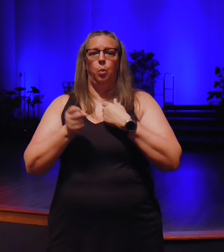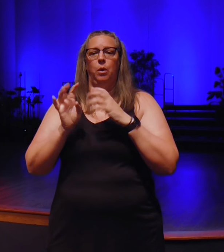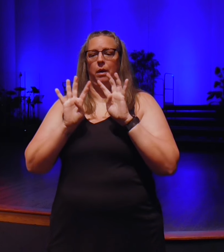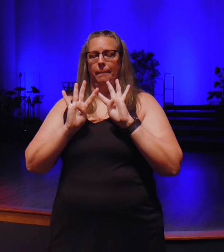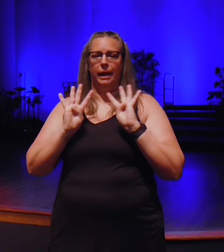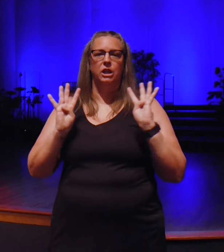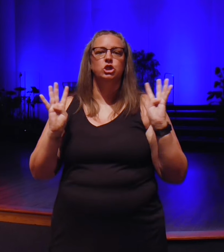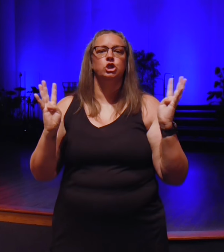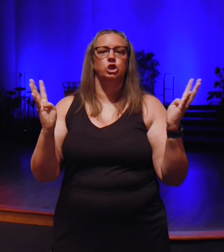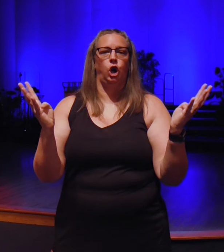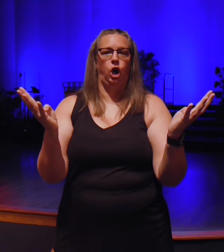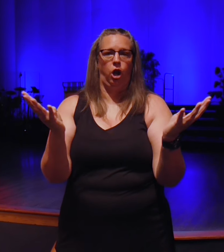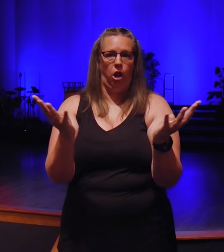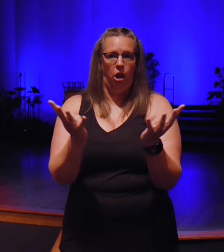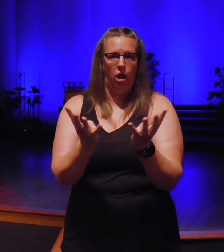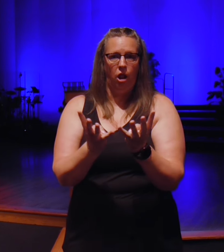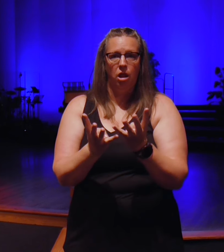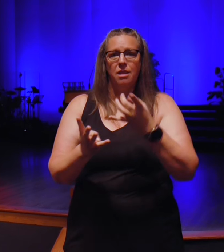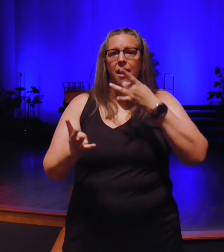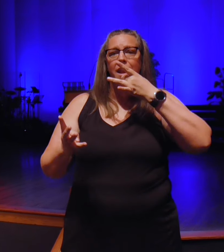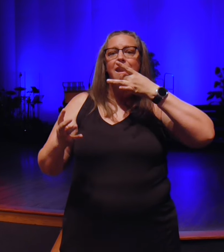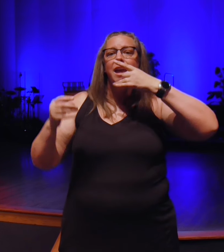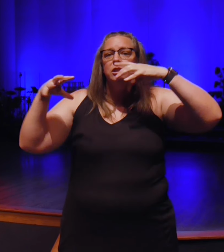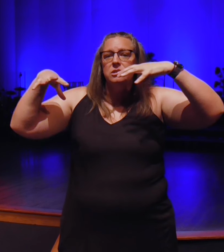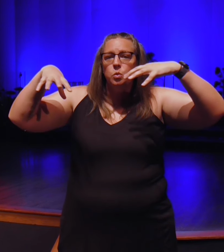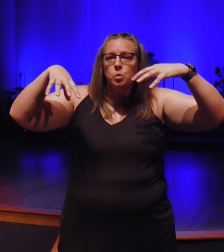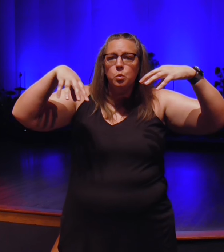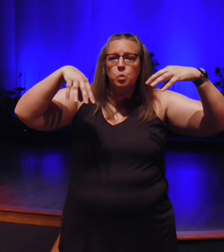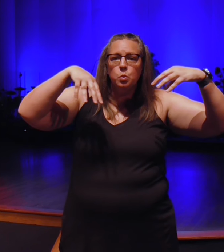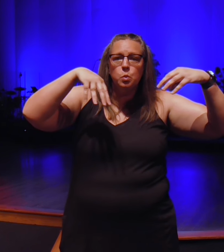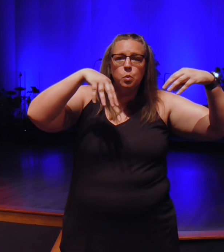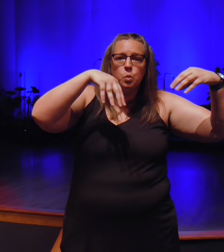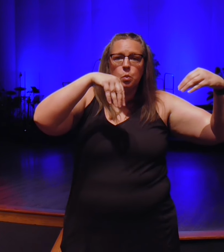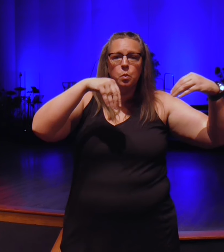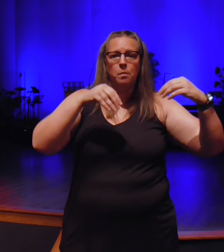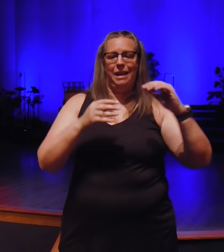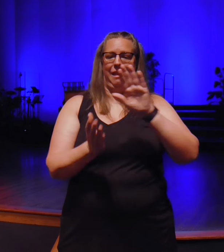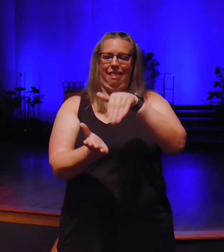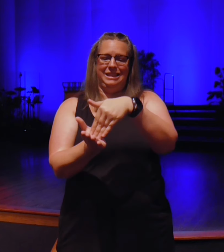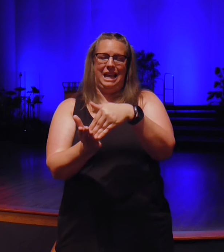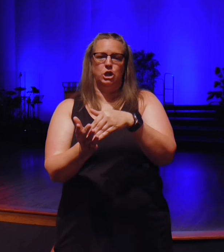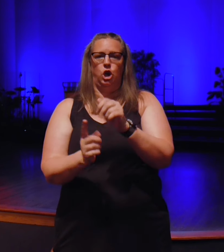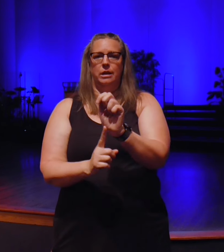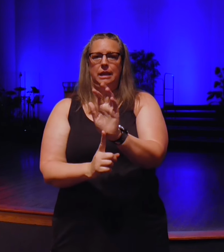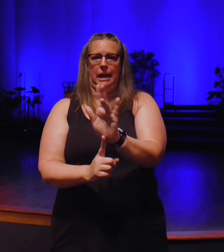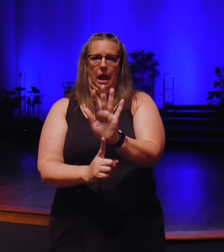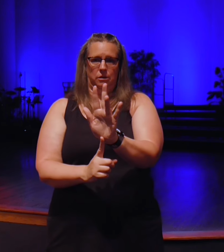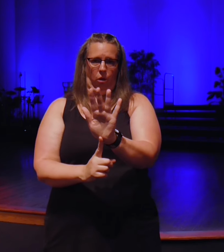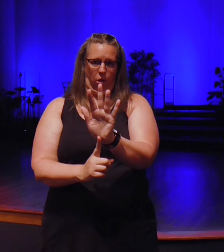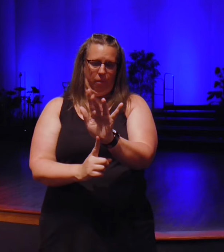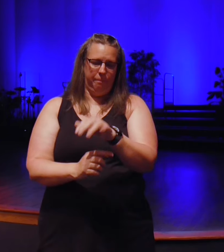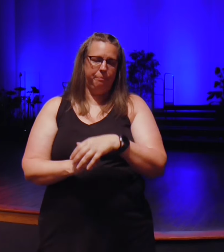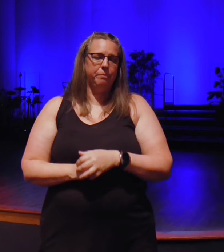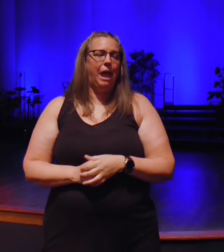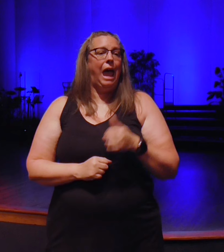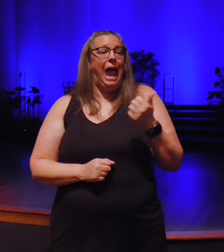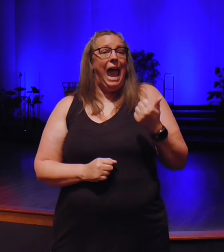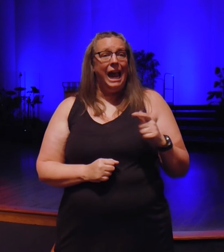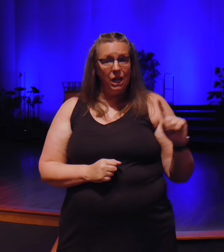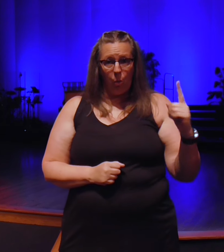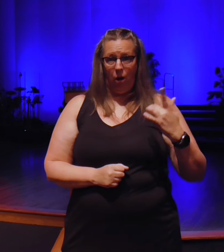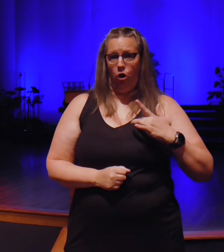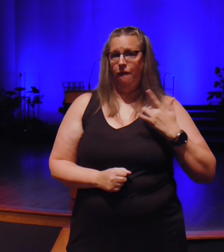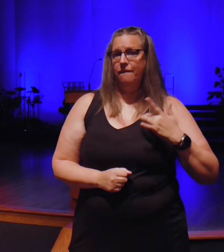And all the lights would go down, and there would be a candle at the center. And anyone who felt called